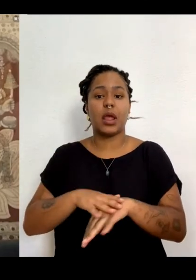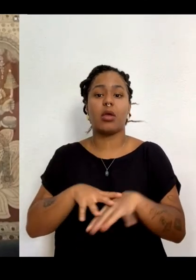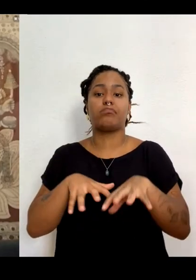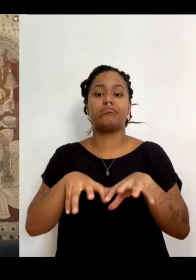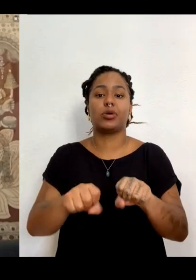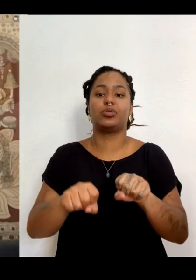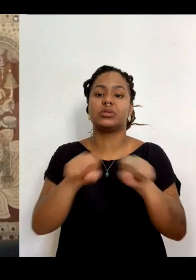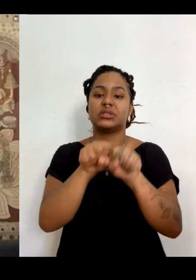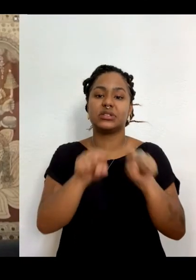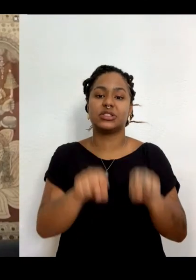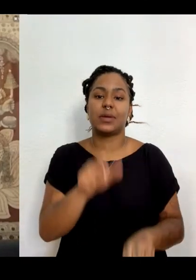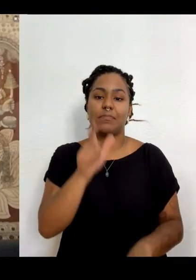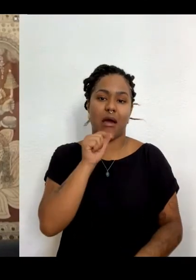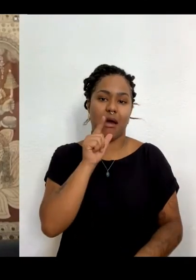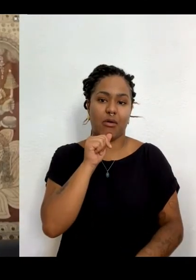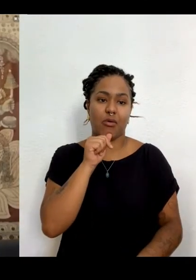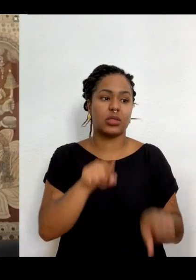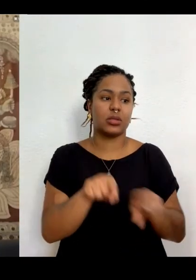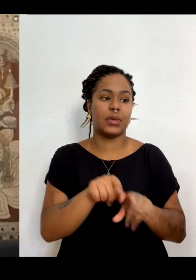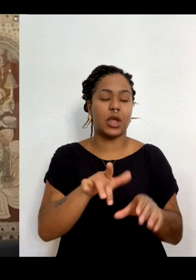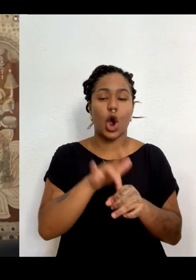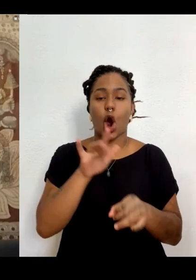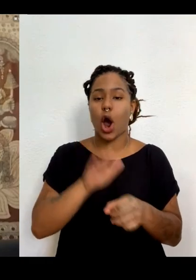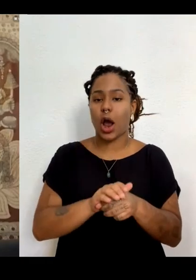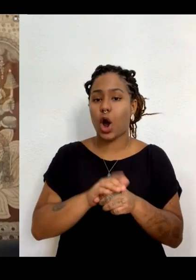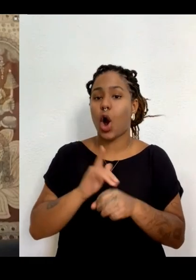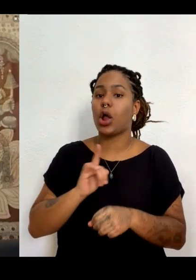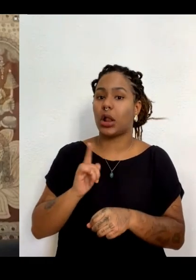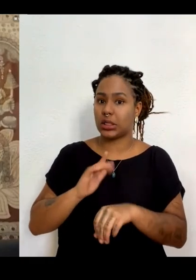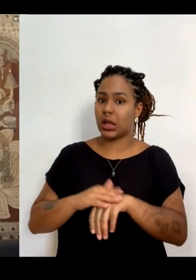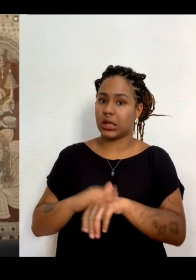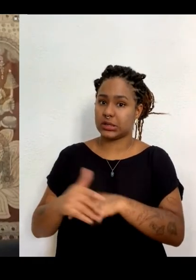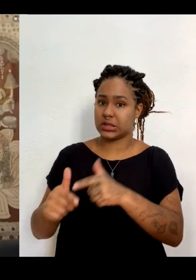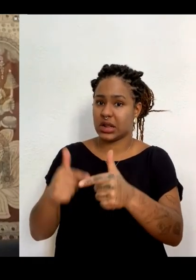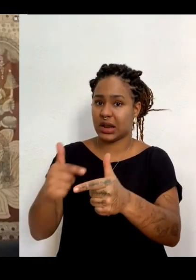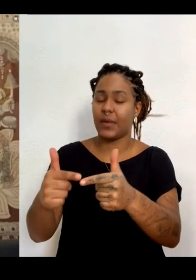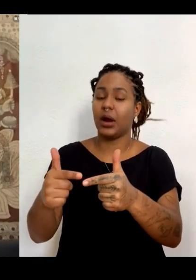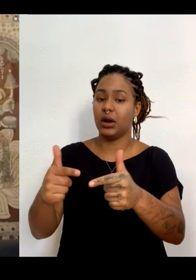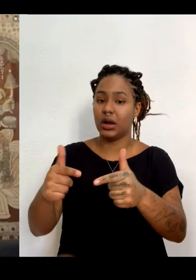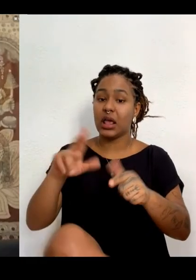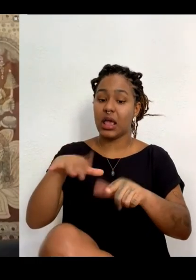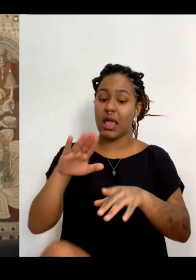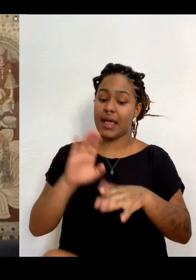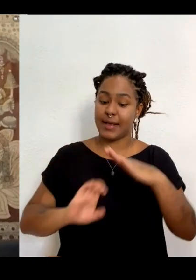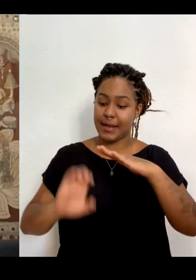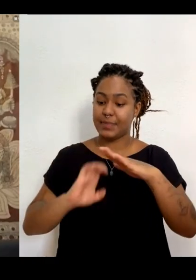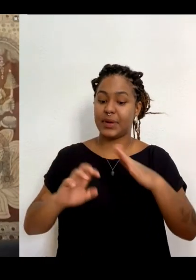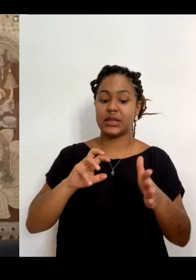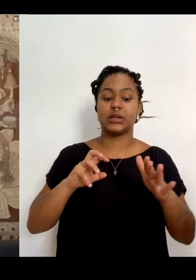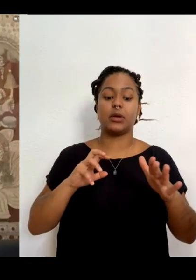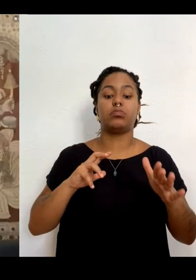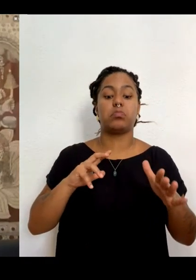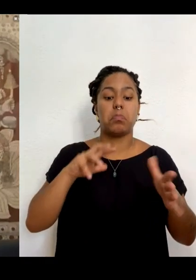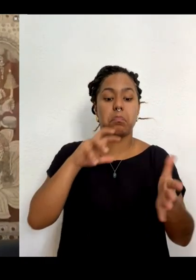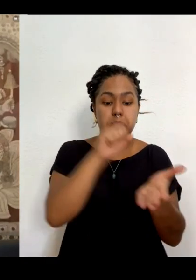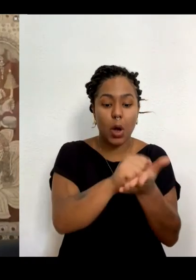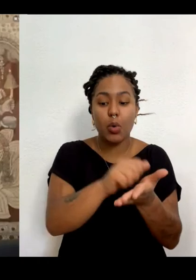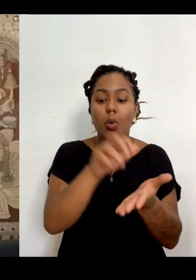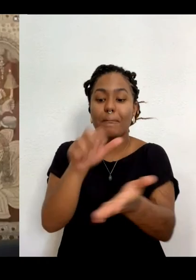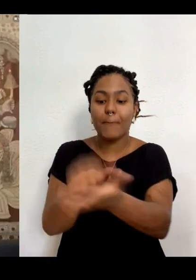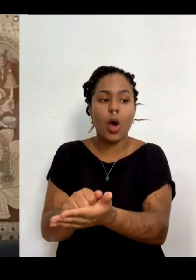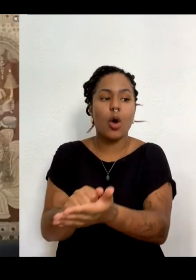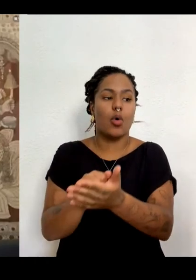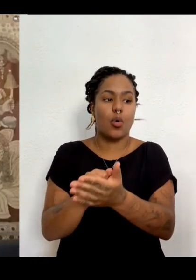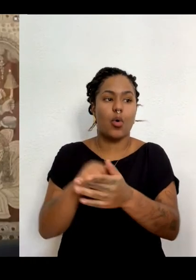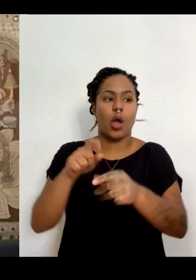a role so the corporations who are privatizing the resource the financial system which is financializing it